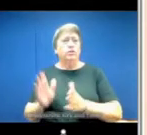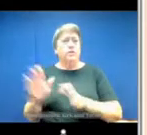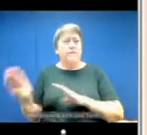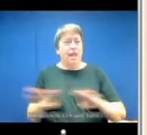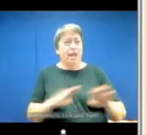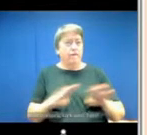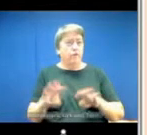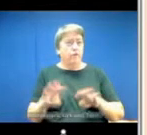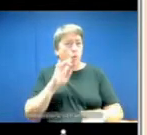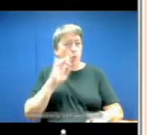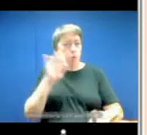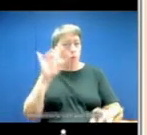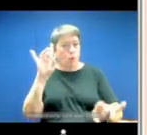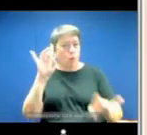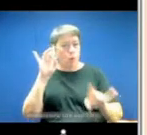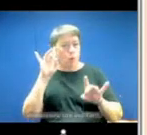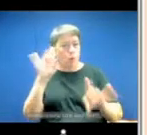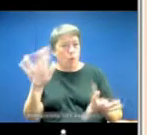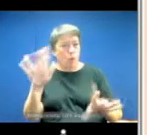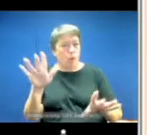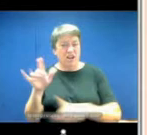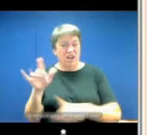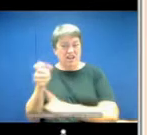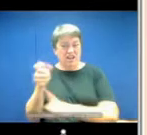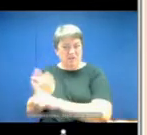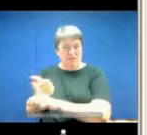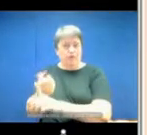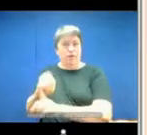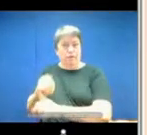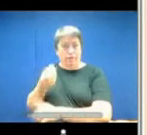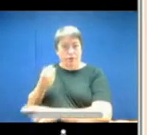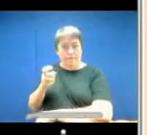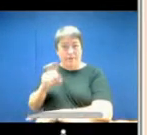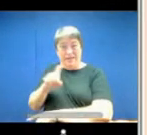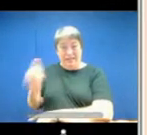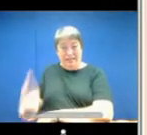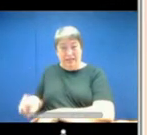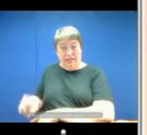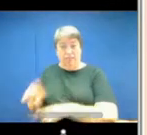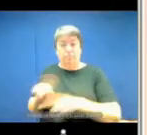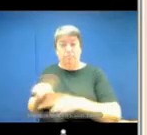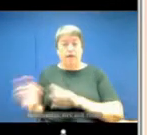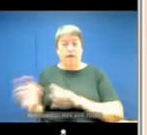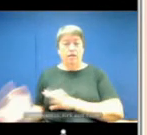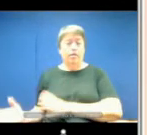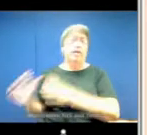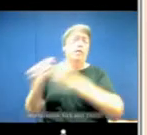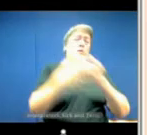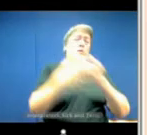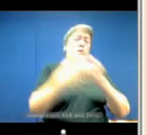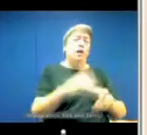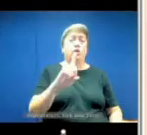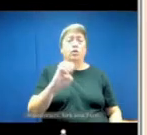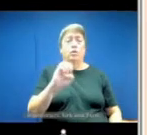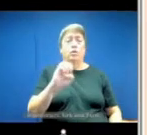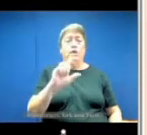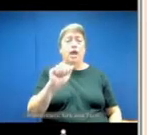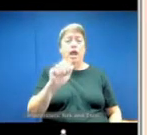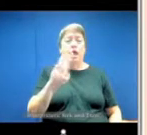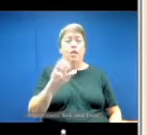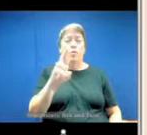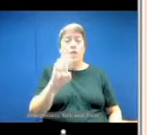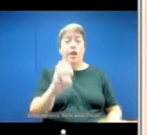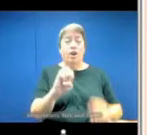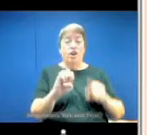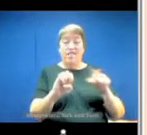that he was from Texas, but the deposition was in Delaware, and Delaware disbarred him because of